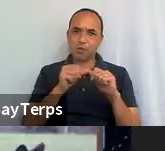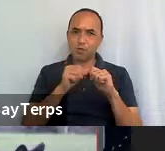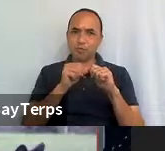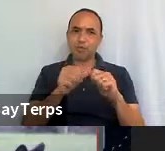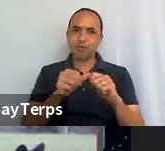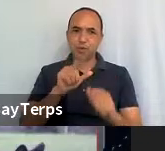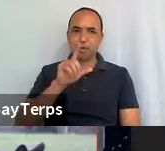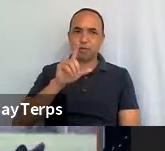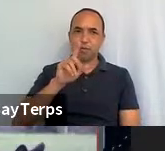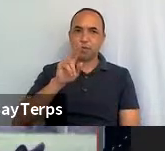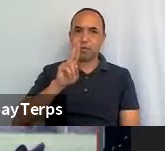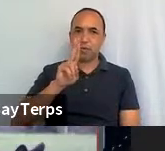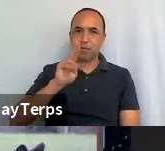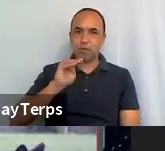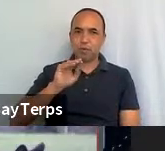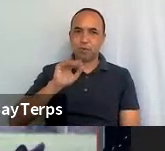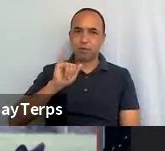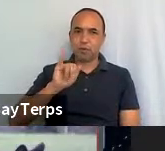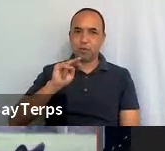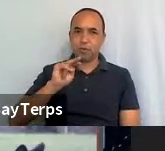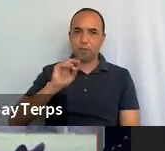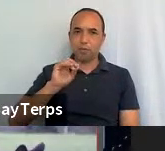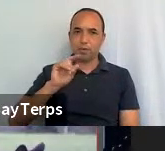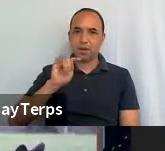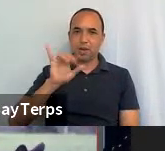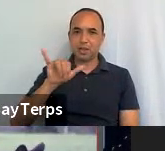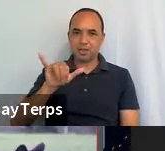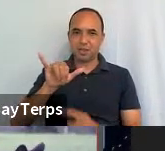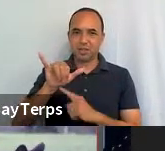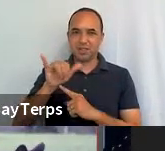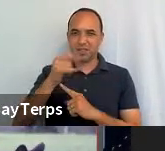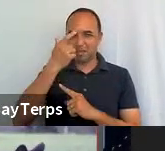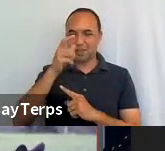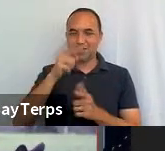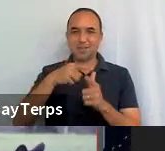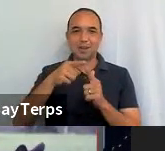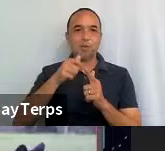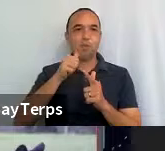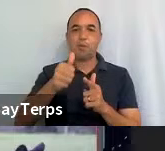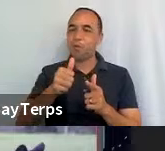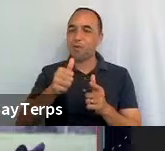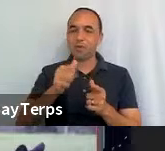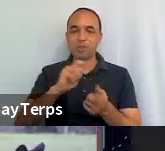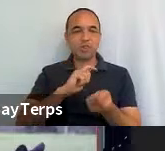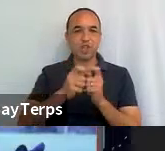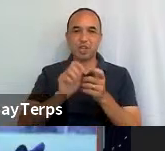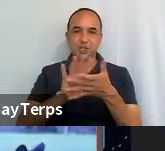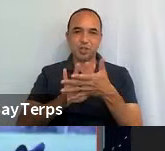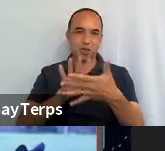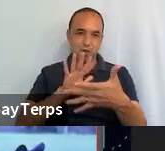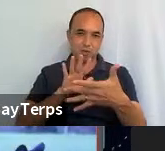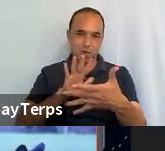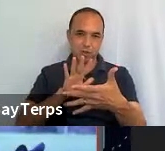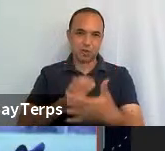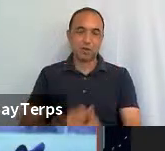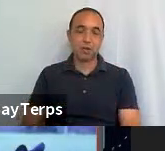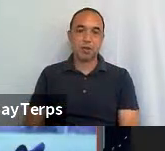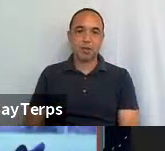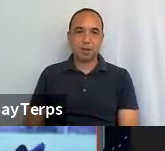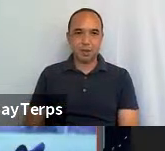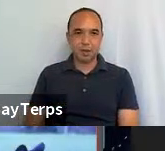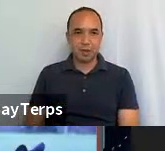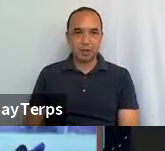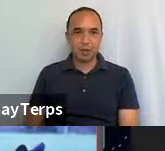make sure that it's not messing with your lighting or your contrast. So I'm going to